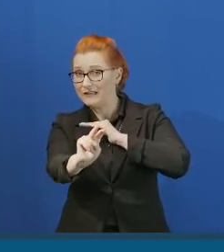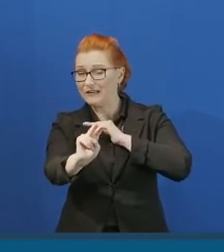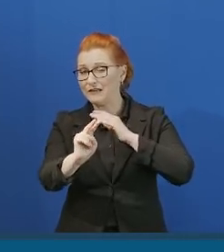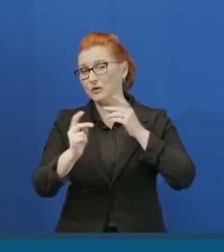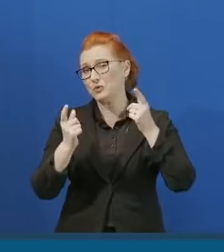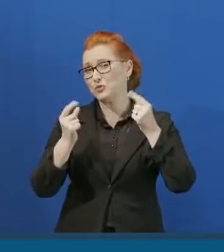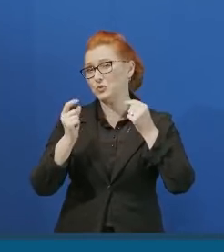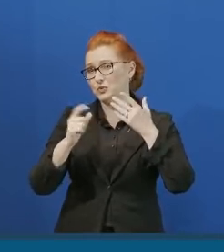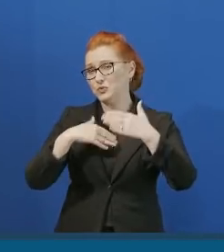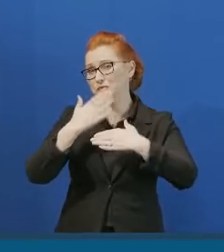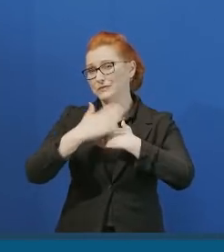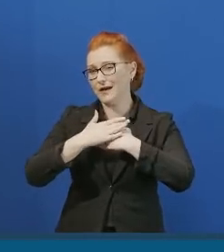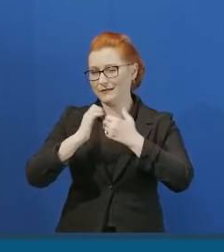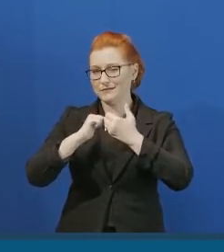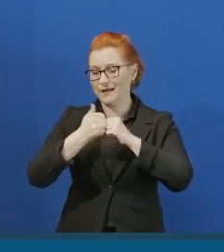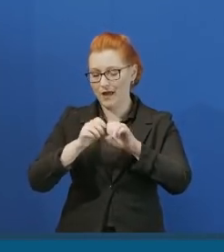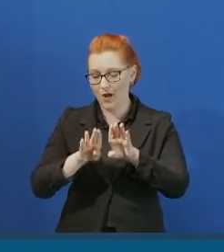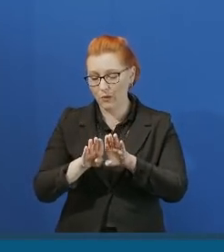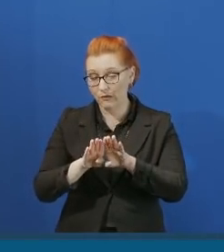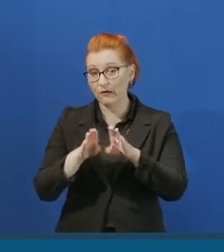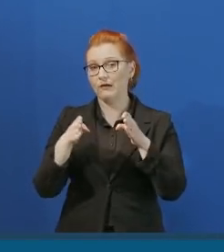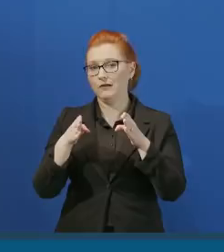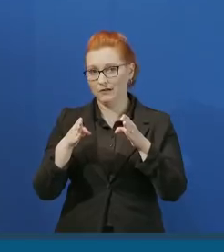our state.